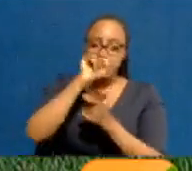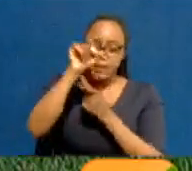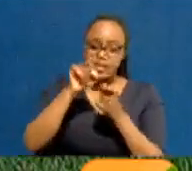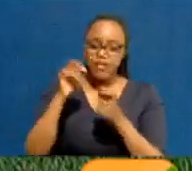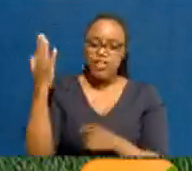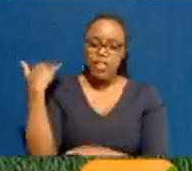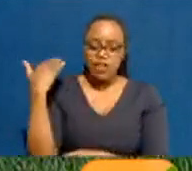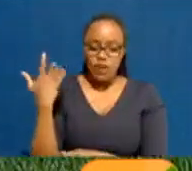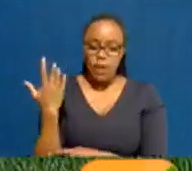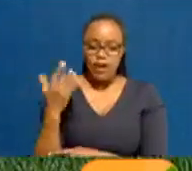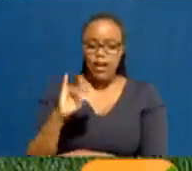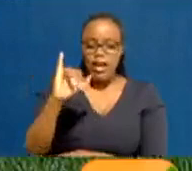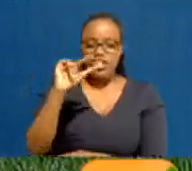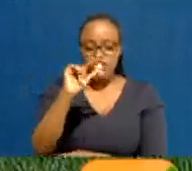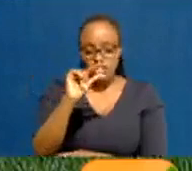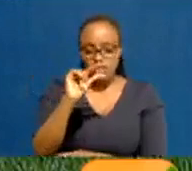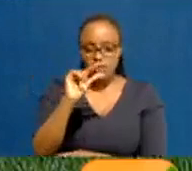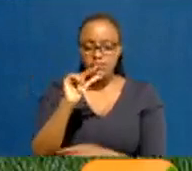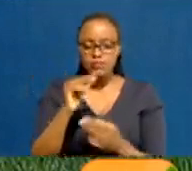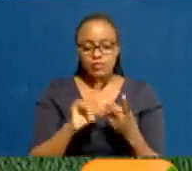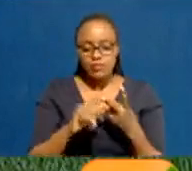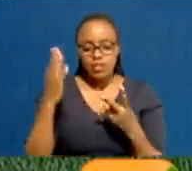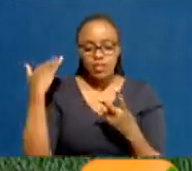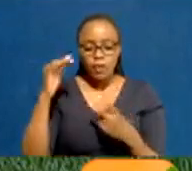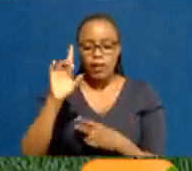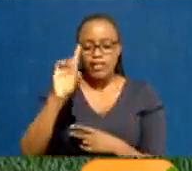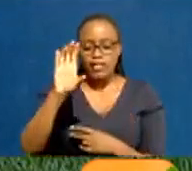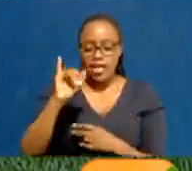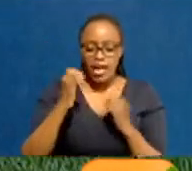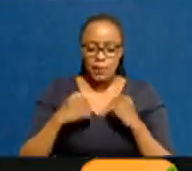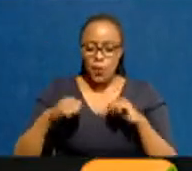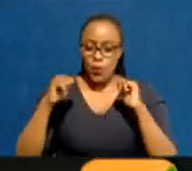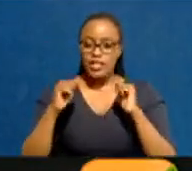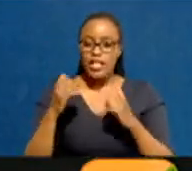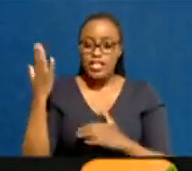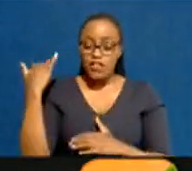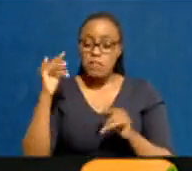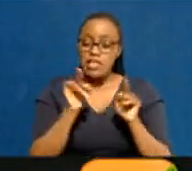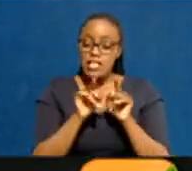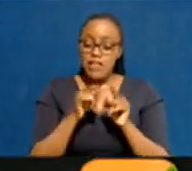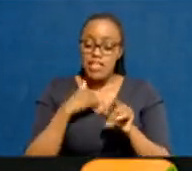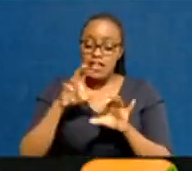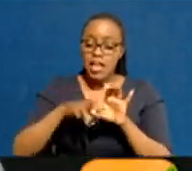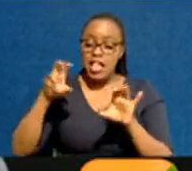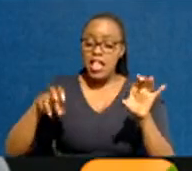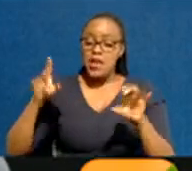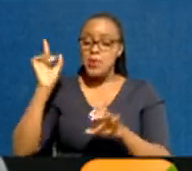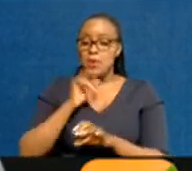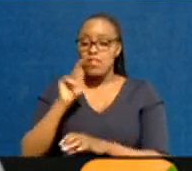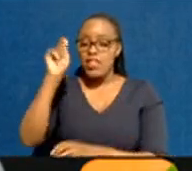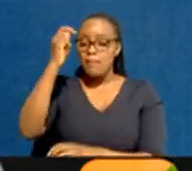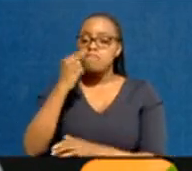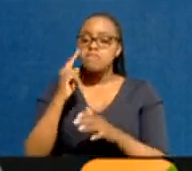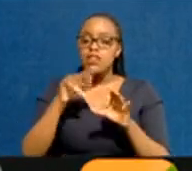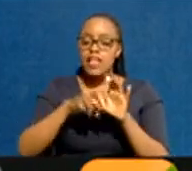former Inspector General Hilary Mutyambai and former DCI George Kinoti, former because they resigned. The president told us that they